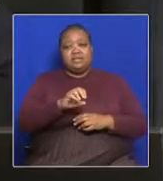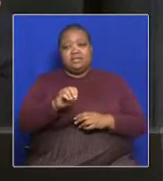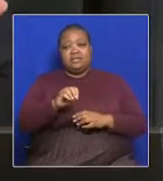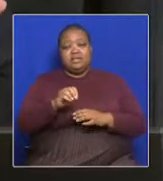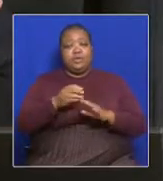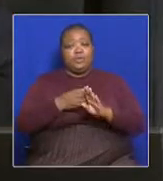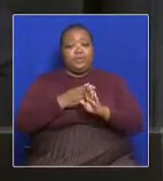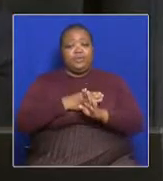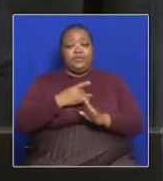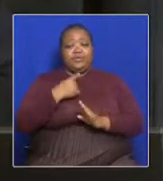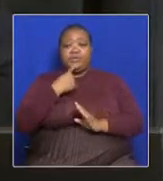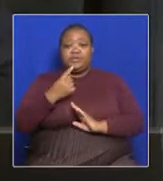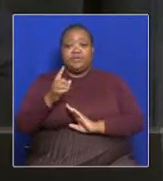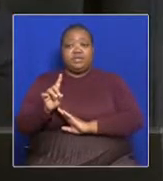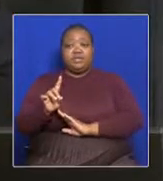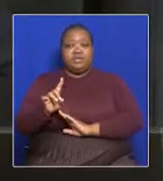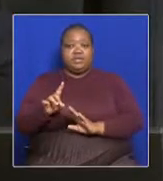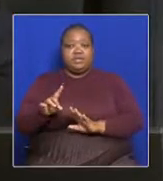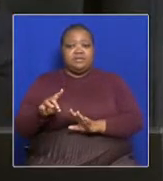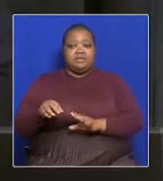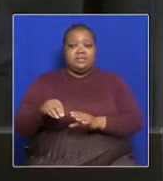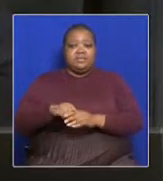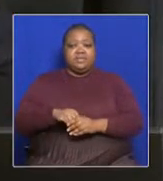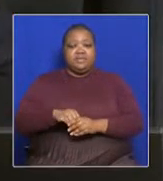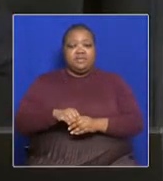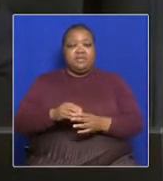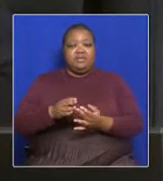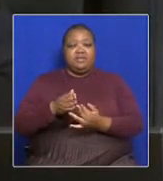intervening period, until you